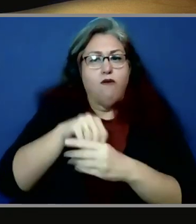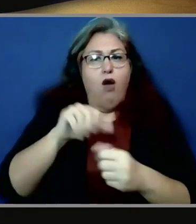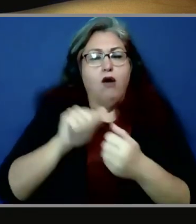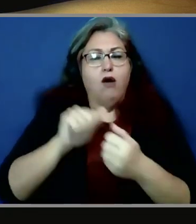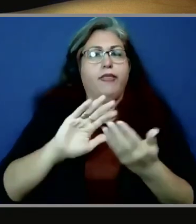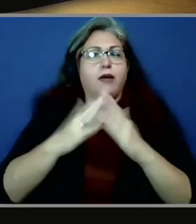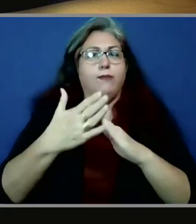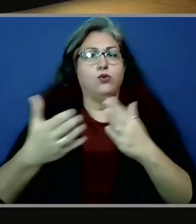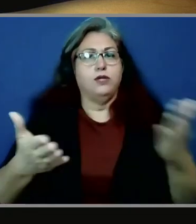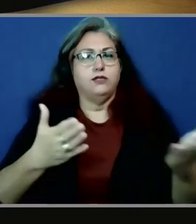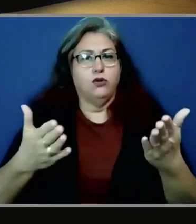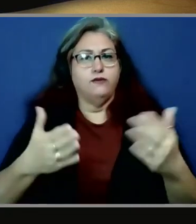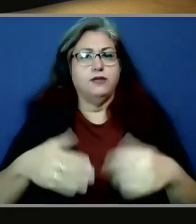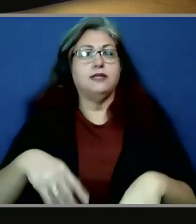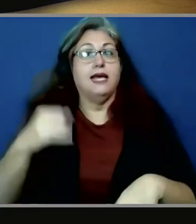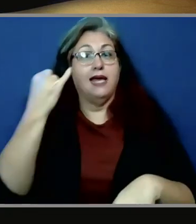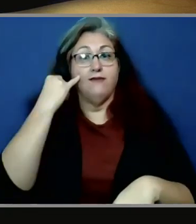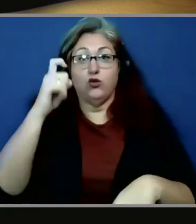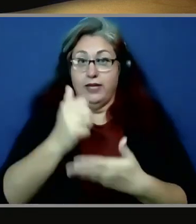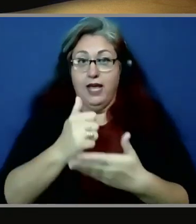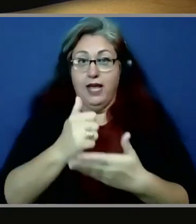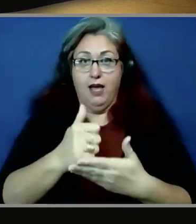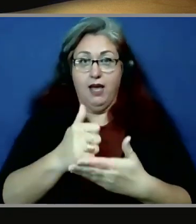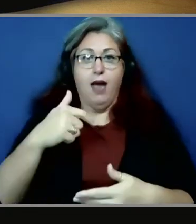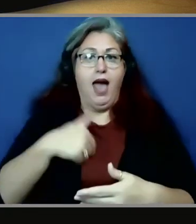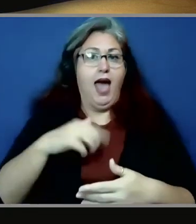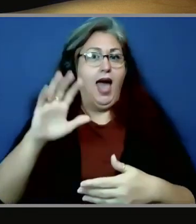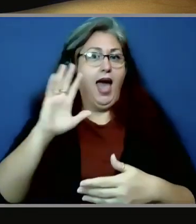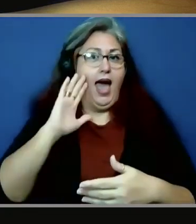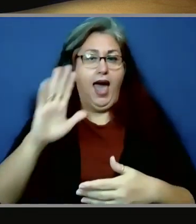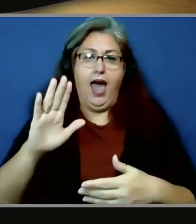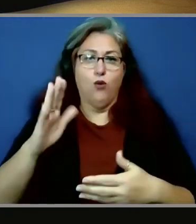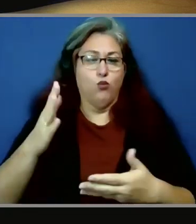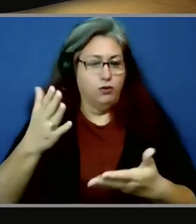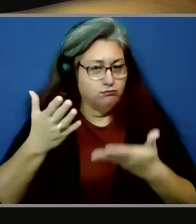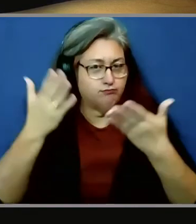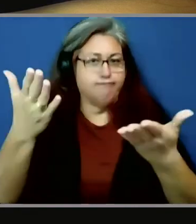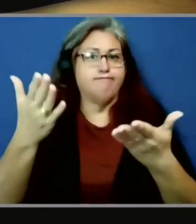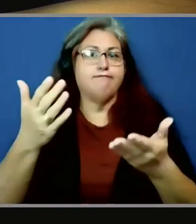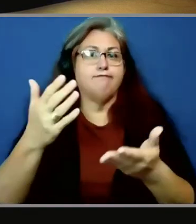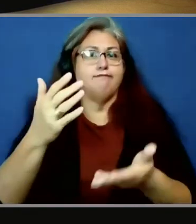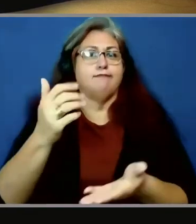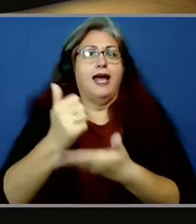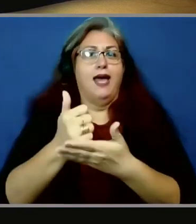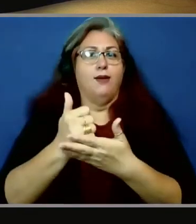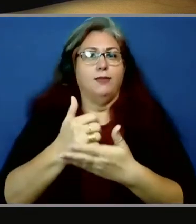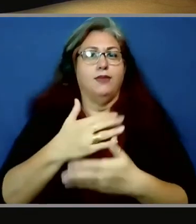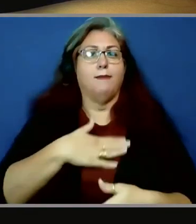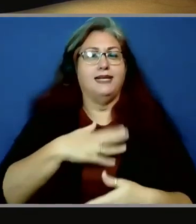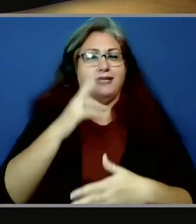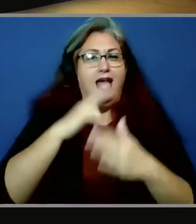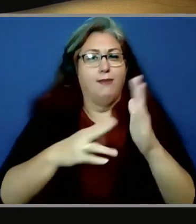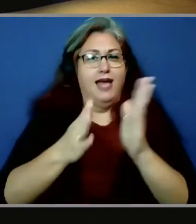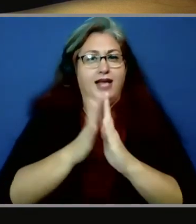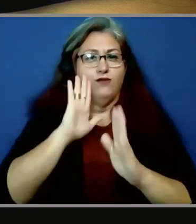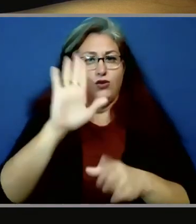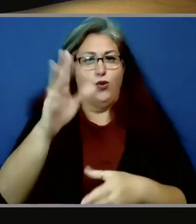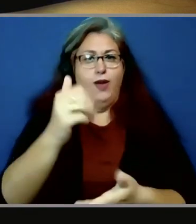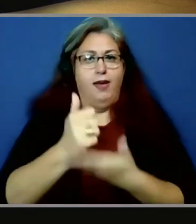service. And if you need help, I will lift up my hand to help you. Please, I humbly ask for your